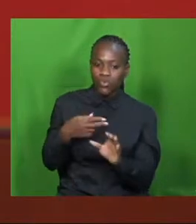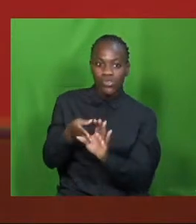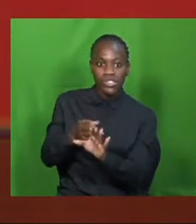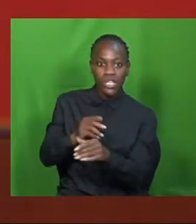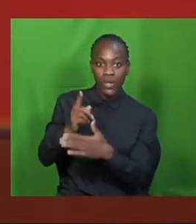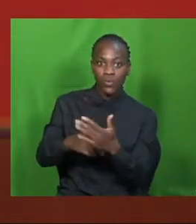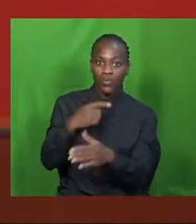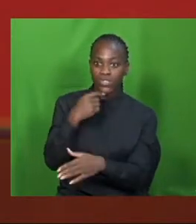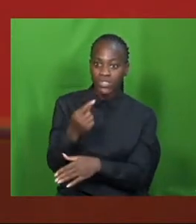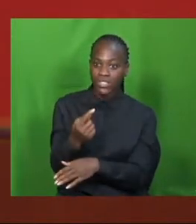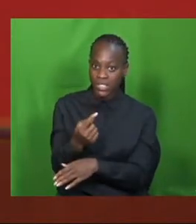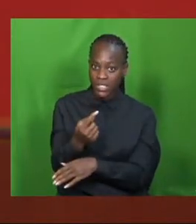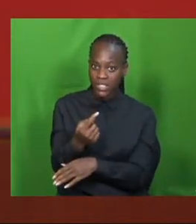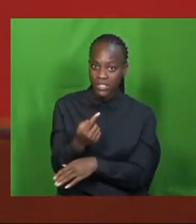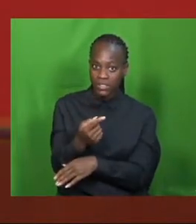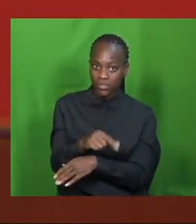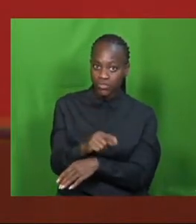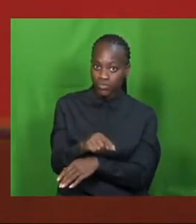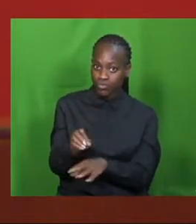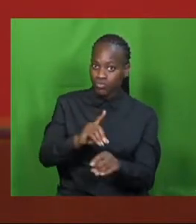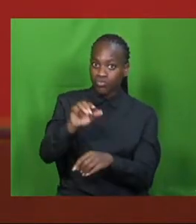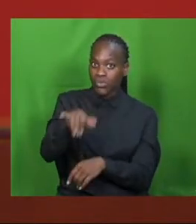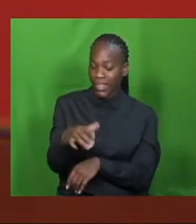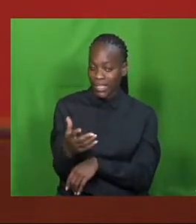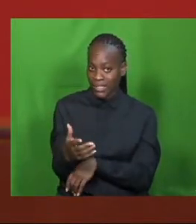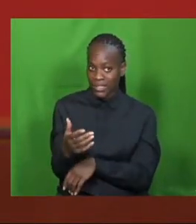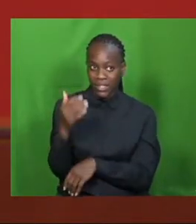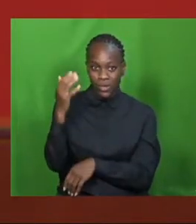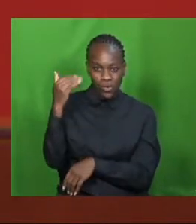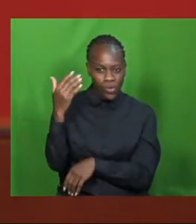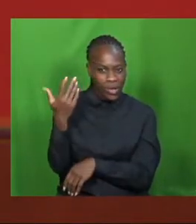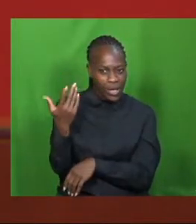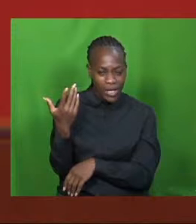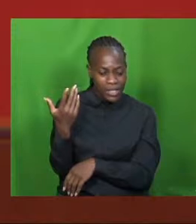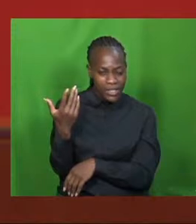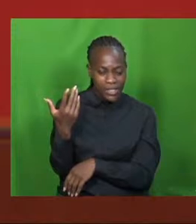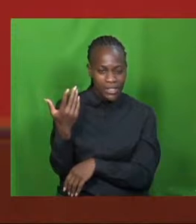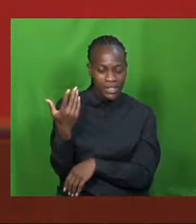Table office, kindly take note and do the necessary correction. Yes, Honorable.